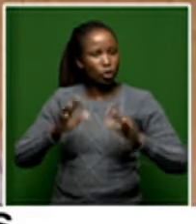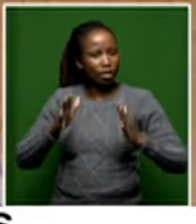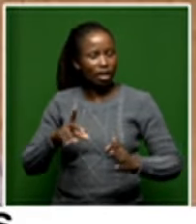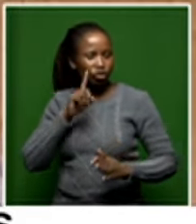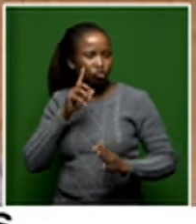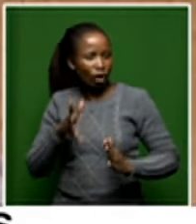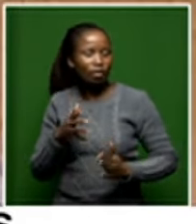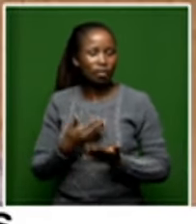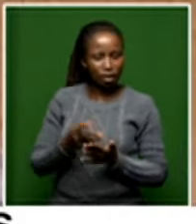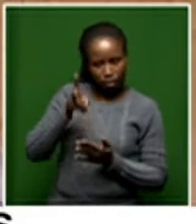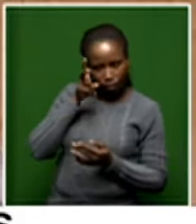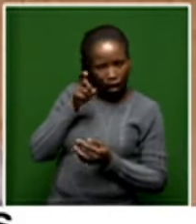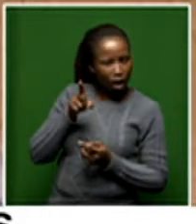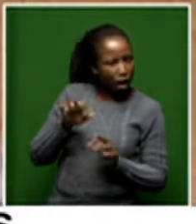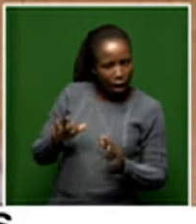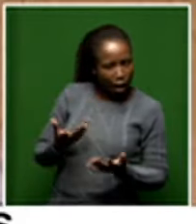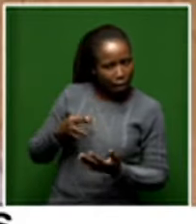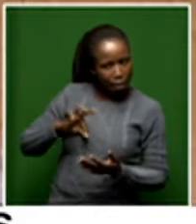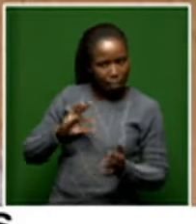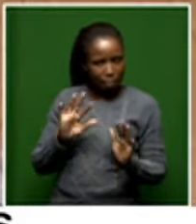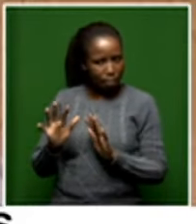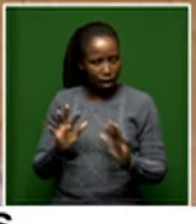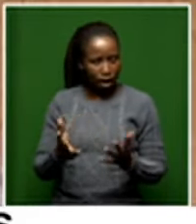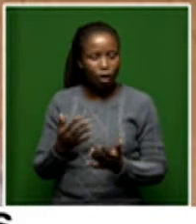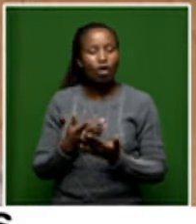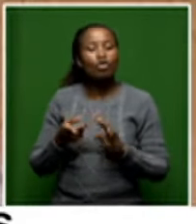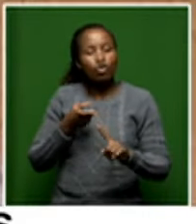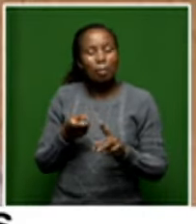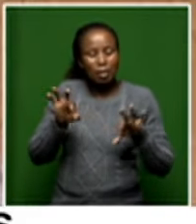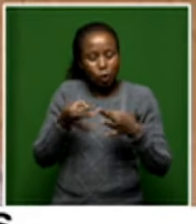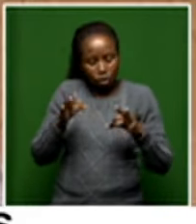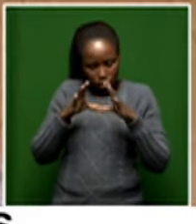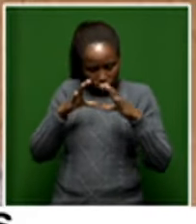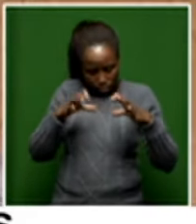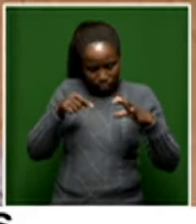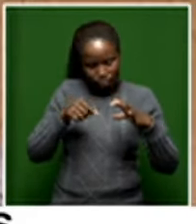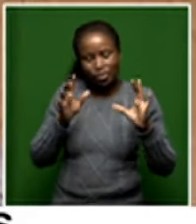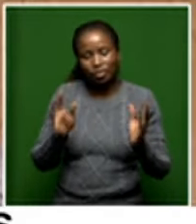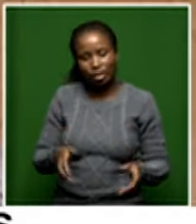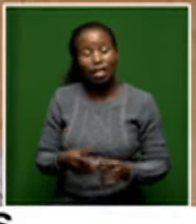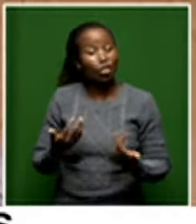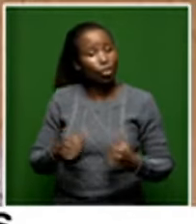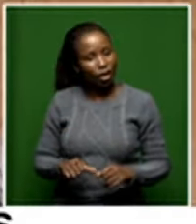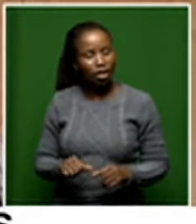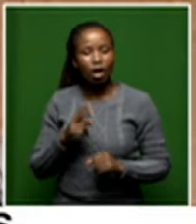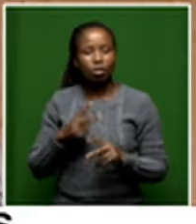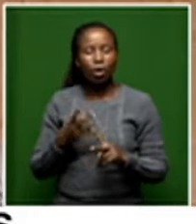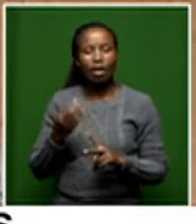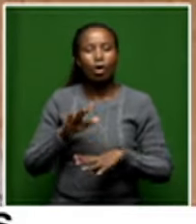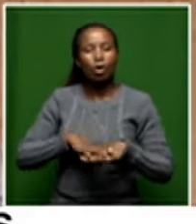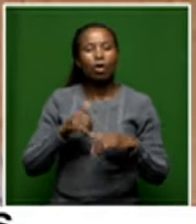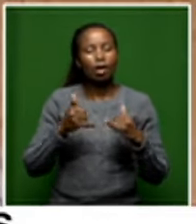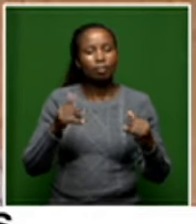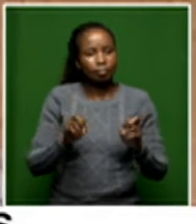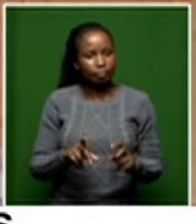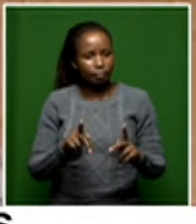income within this within the music industry as such, that's who this is open to. And like I said, there's an online platform where